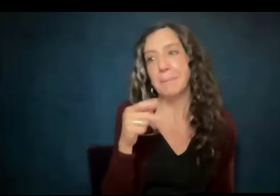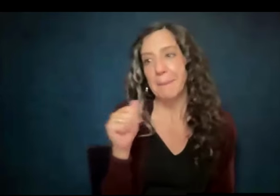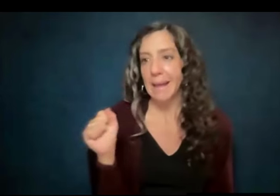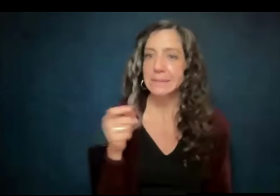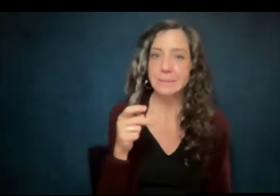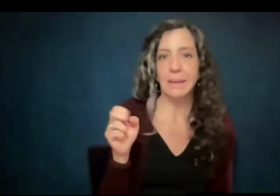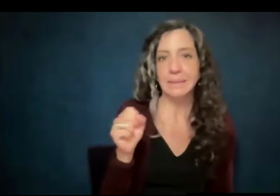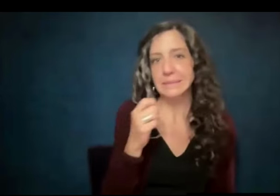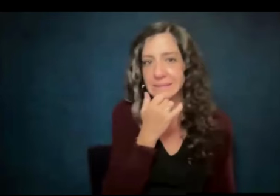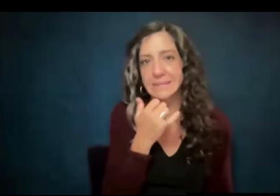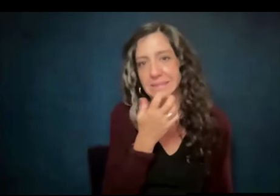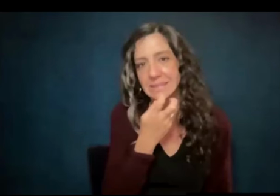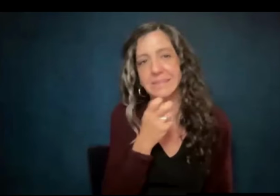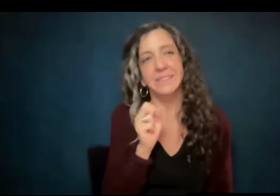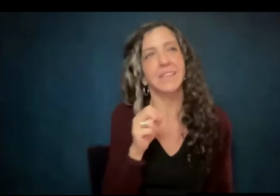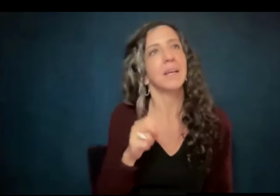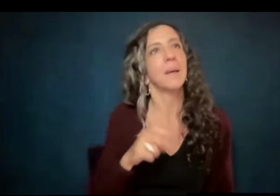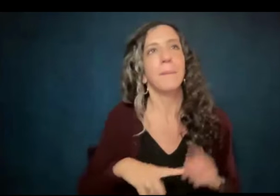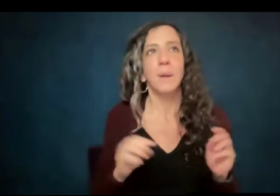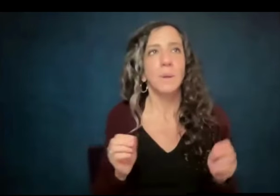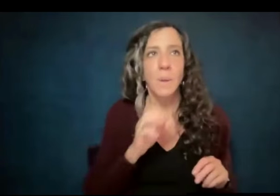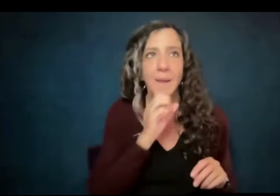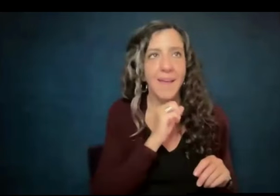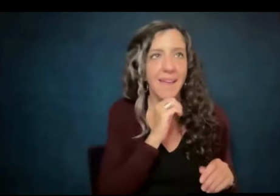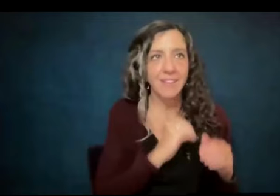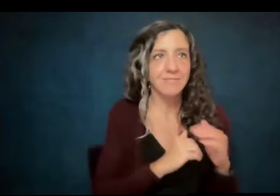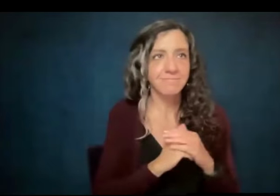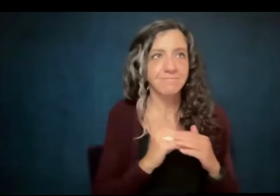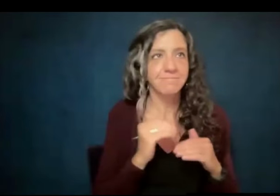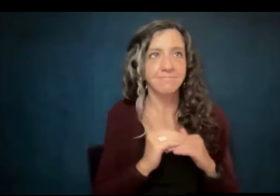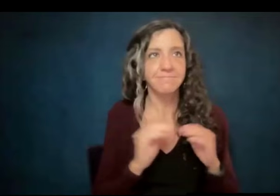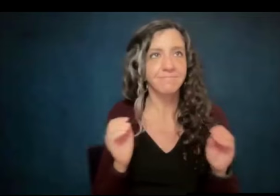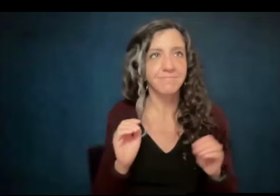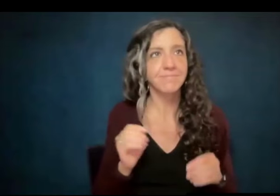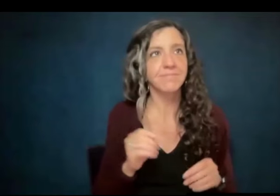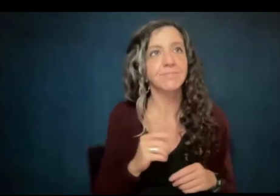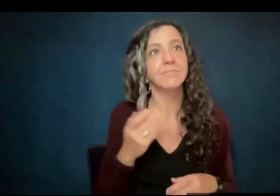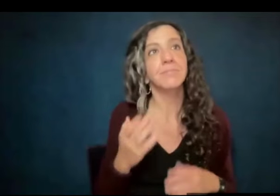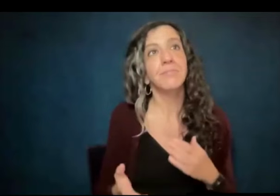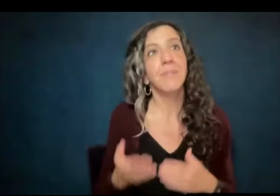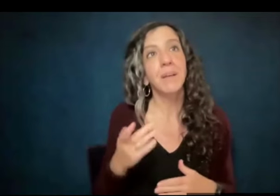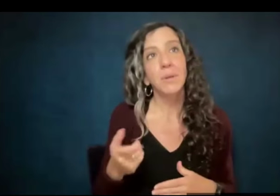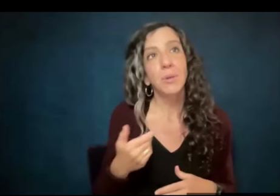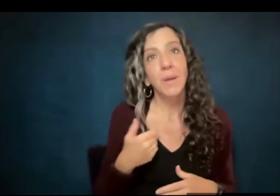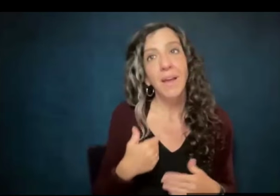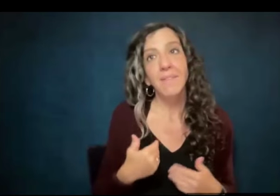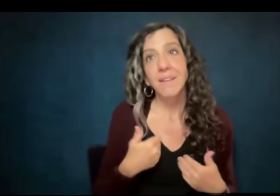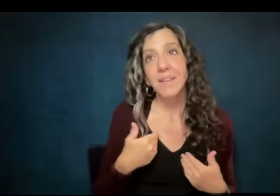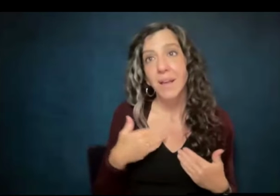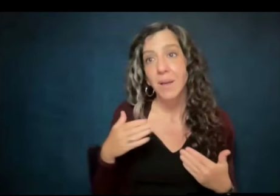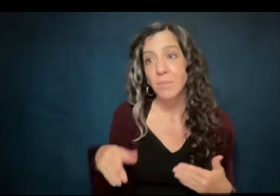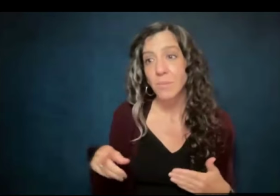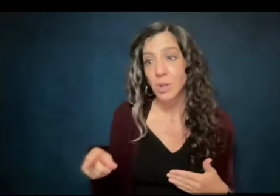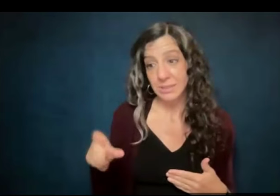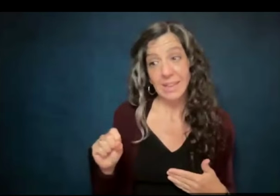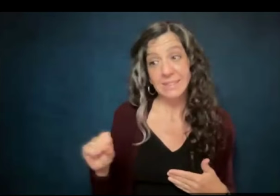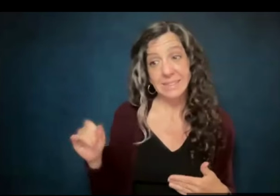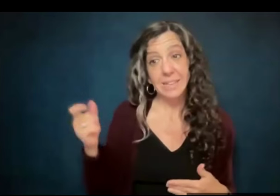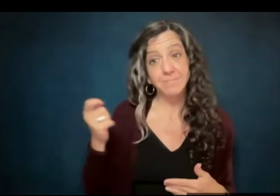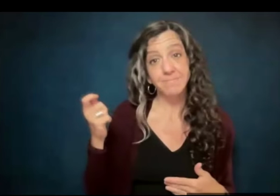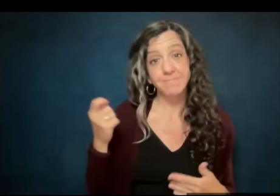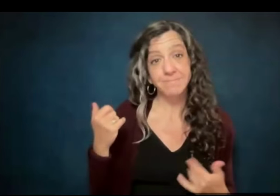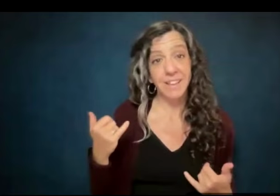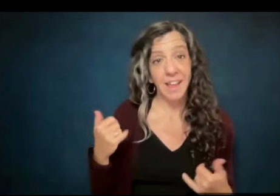there is no age limit for property essential to self-support. So maybe you've got a young person who's on